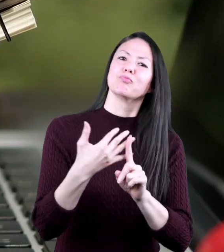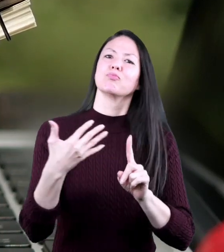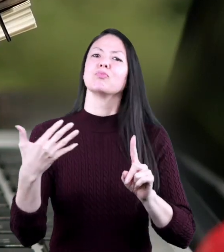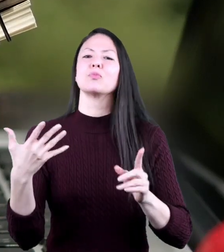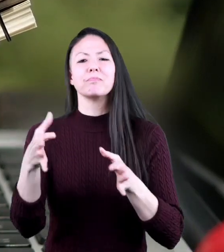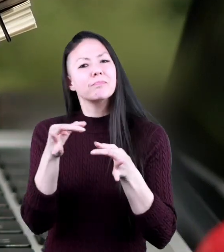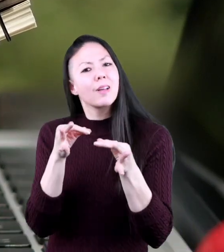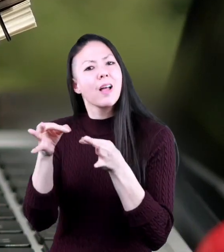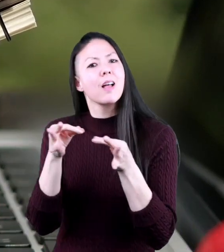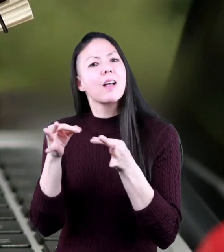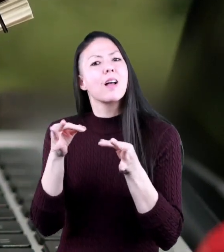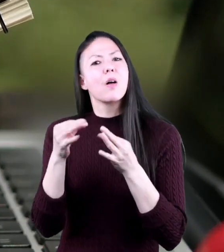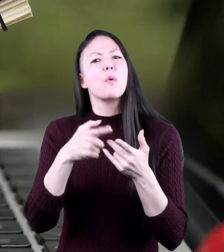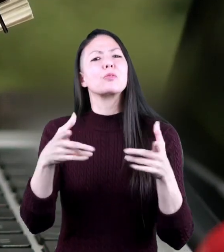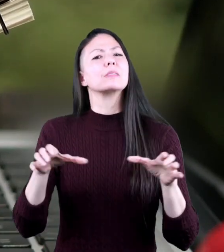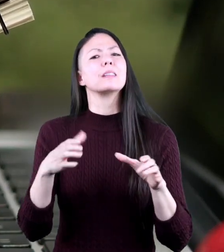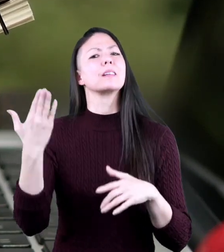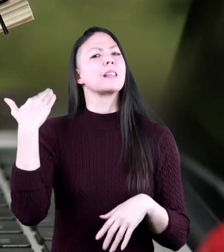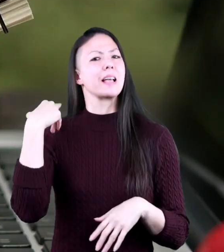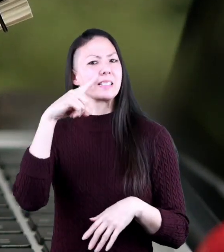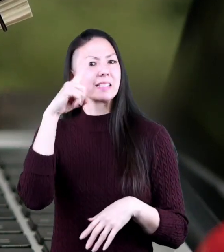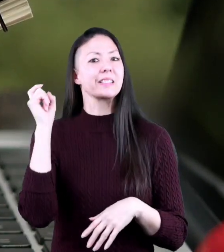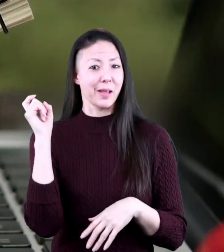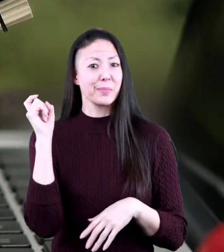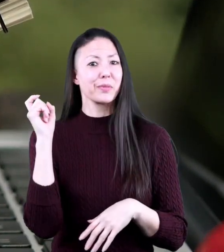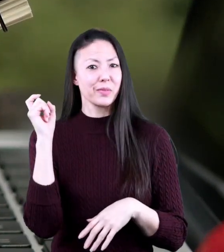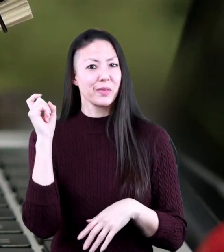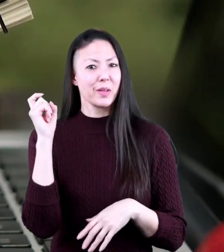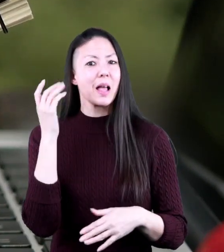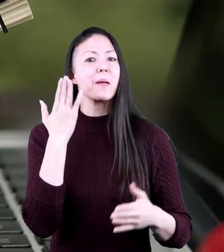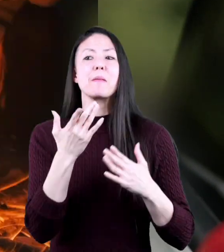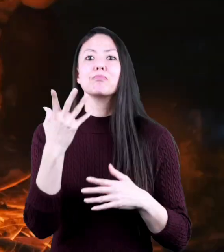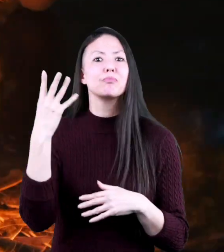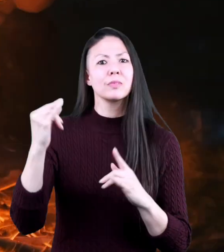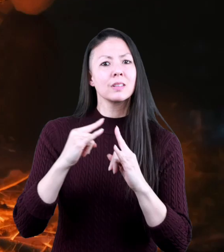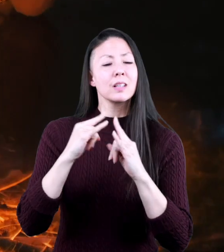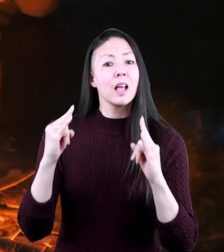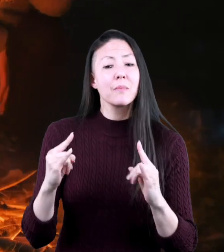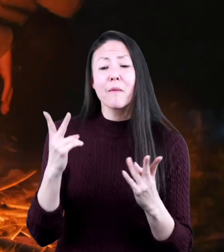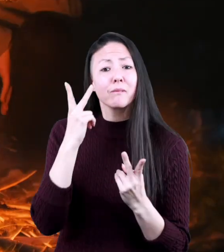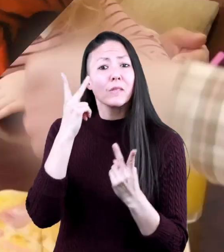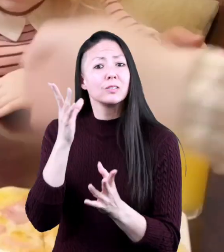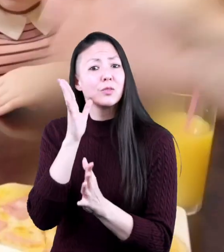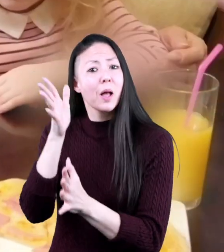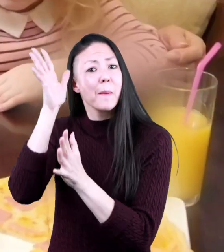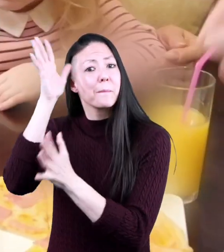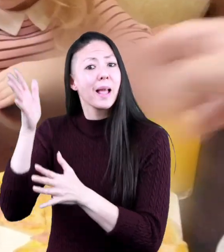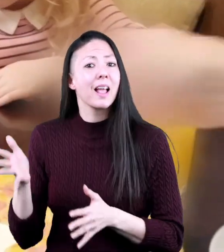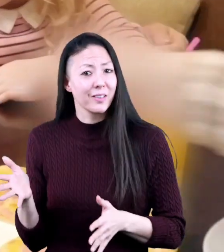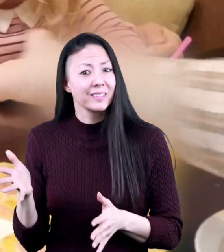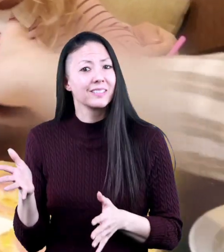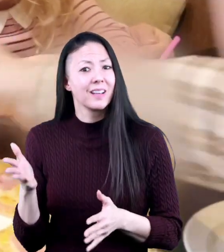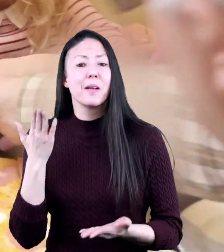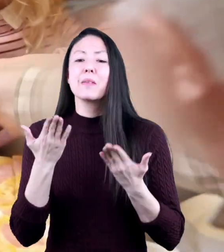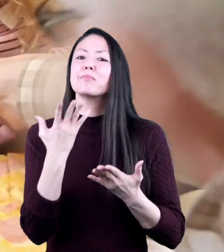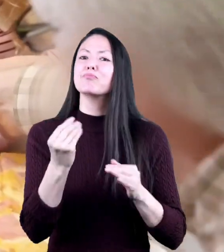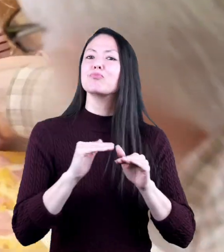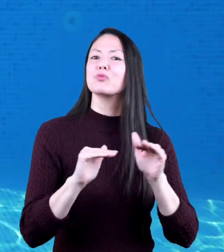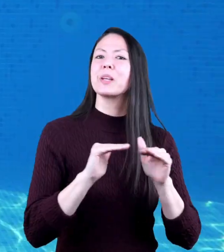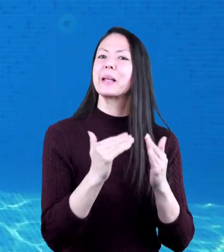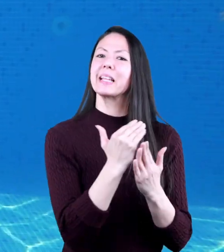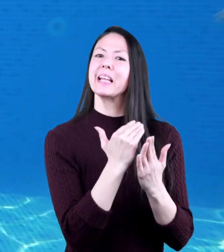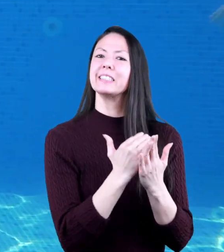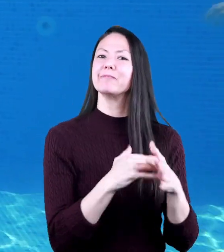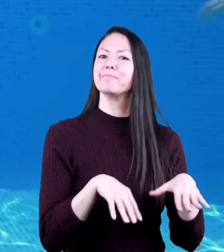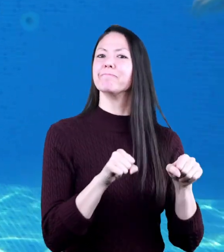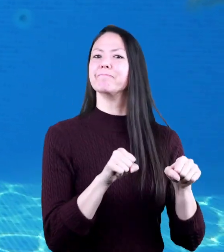as you write, you would go on to explain what you did that summer. Maybe you went camping or visited grandparents.